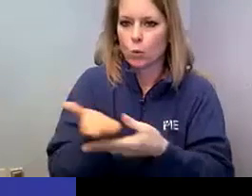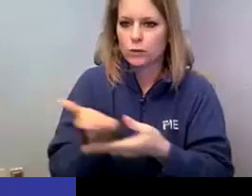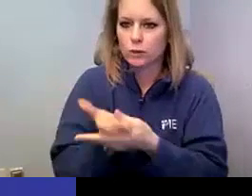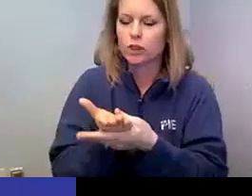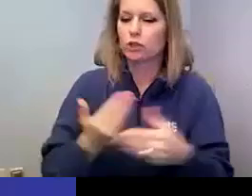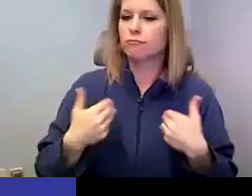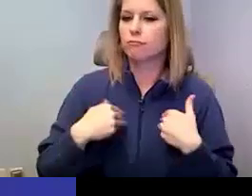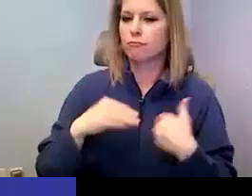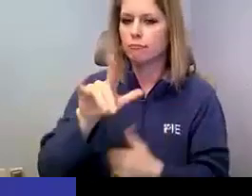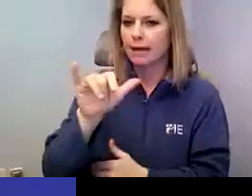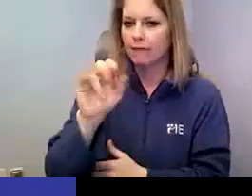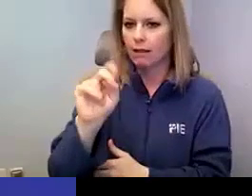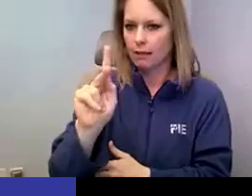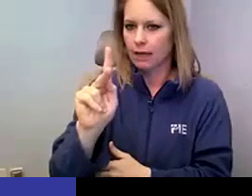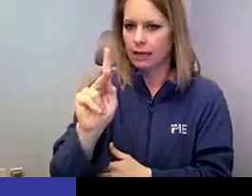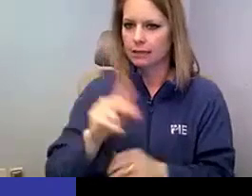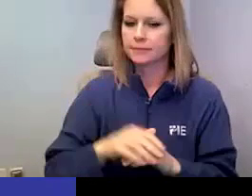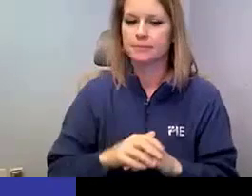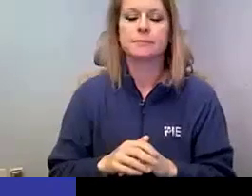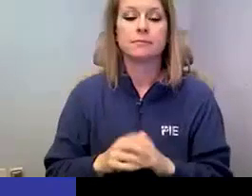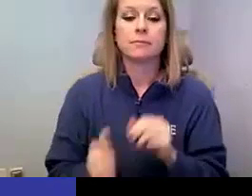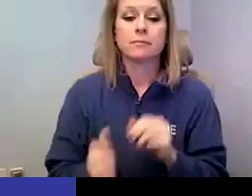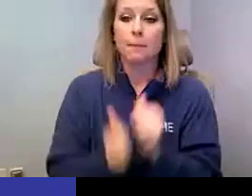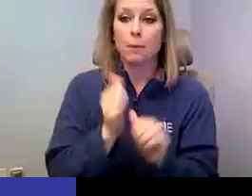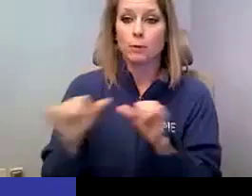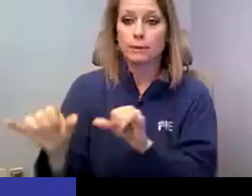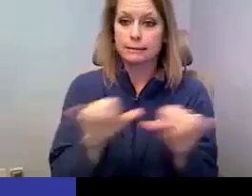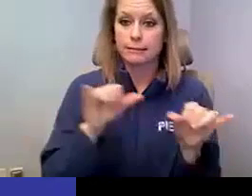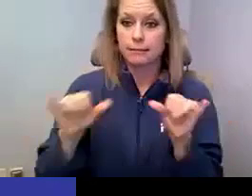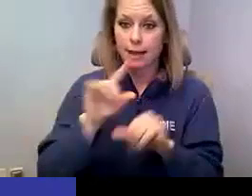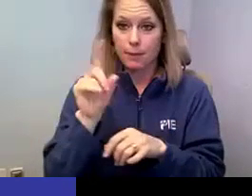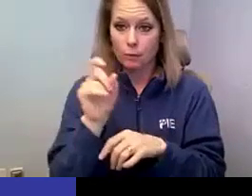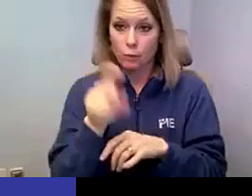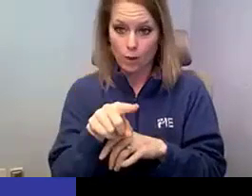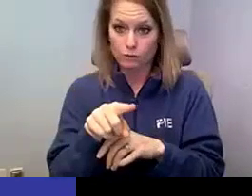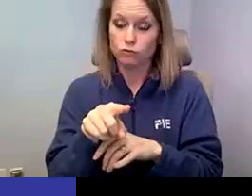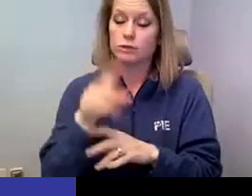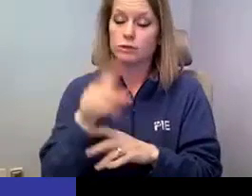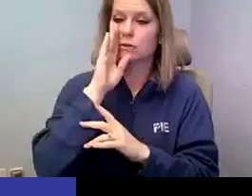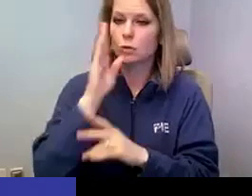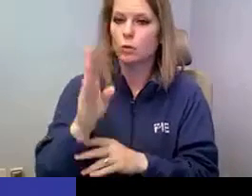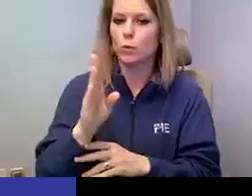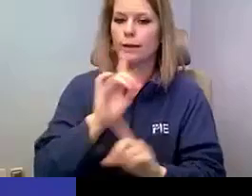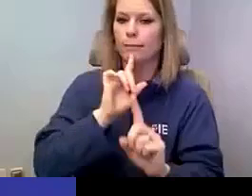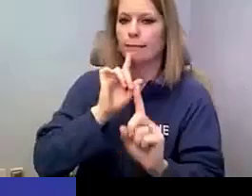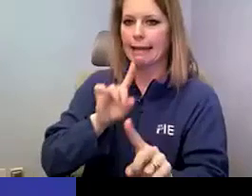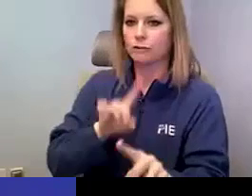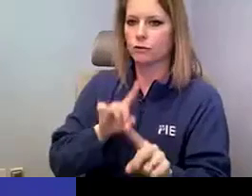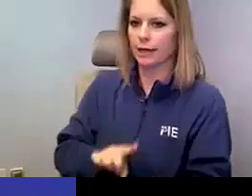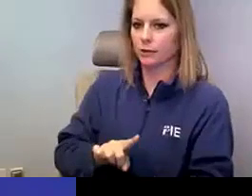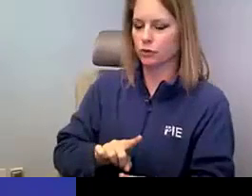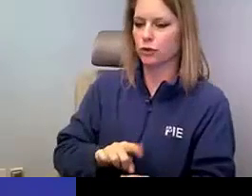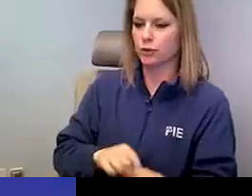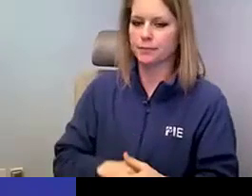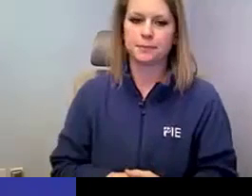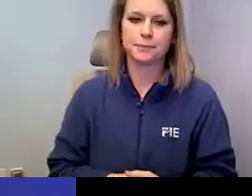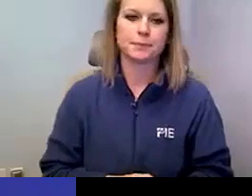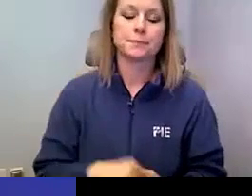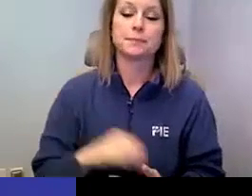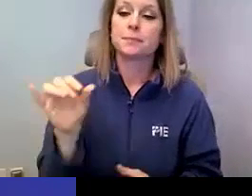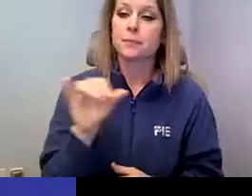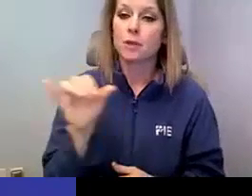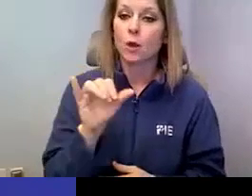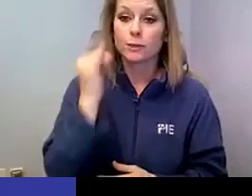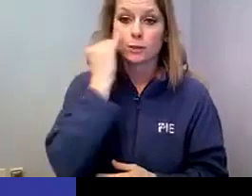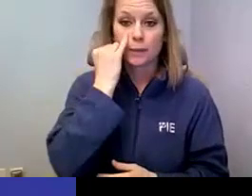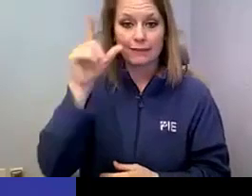We'll address the most common questions submitted to this survey during our time together today. Also, if you are in need of a